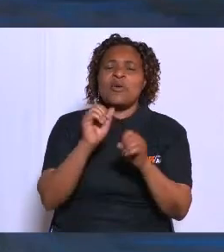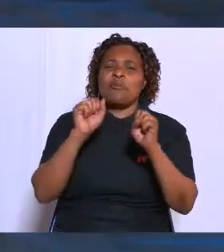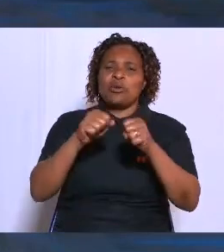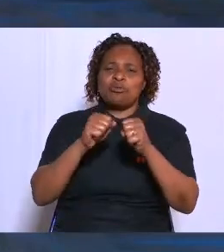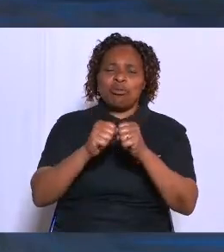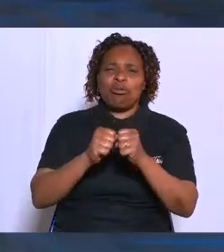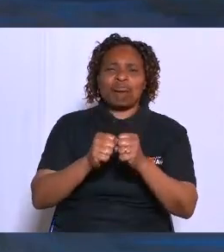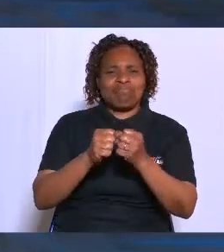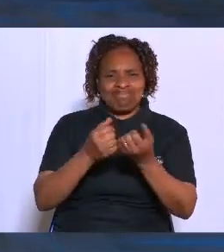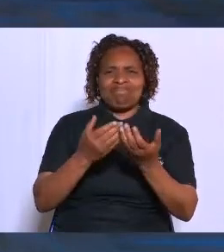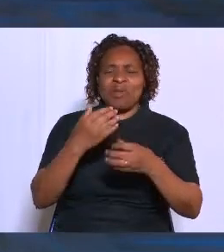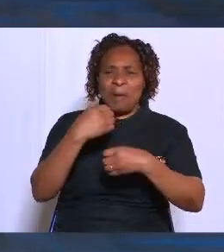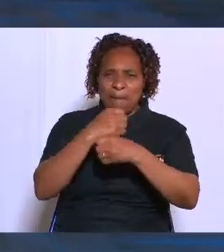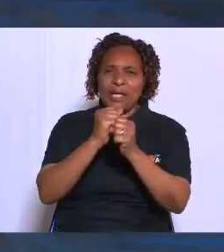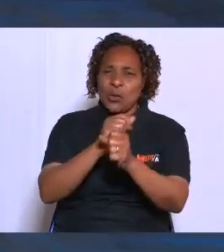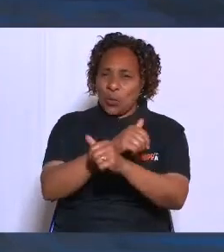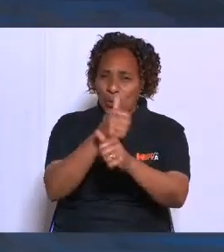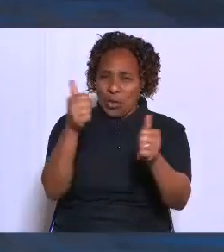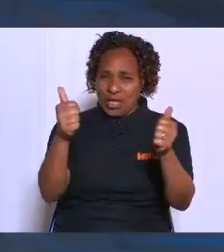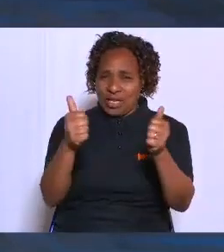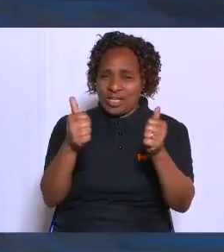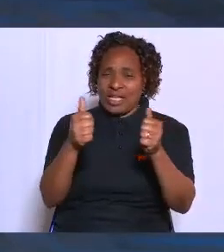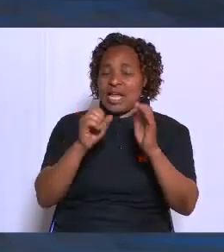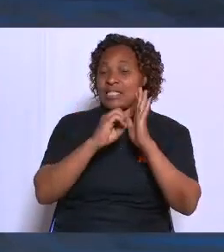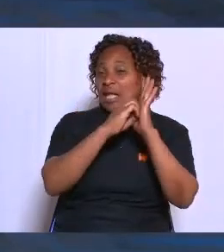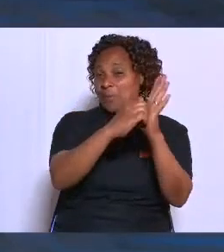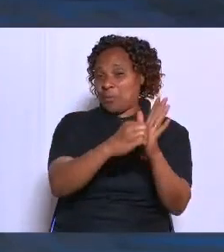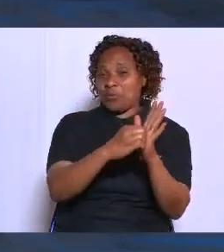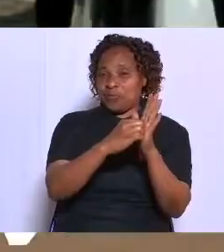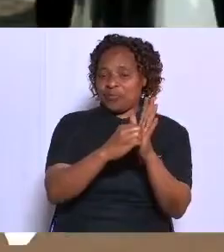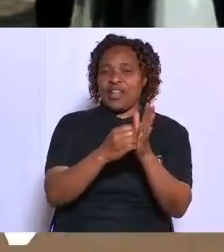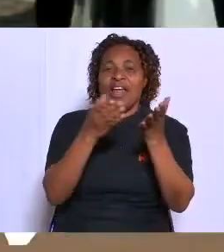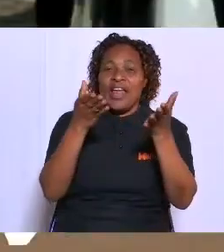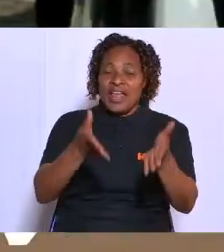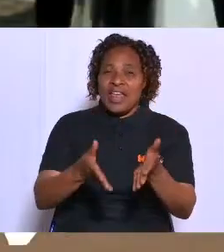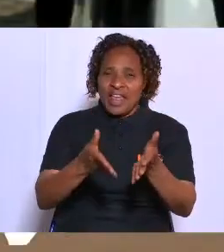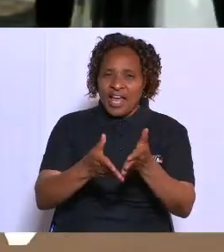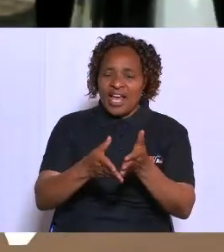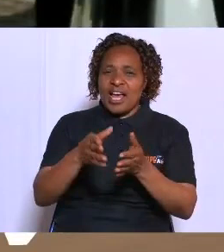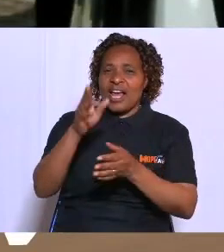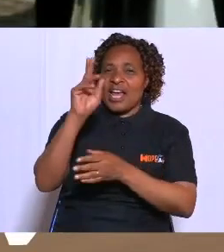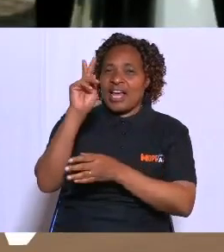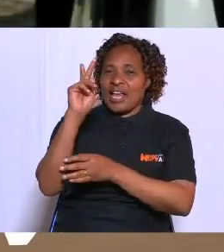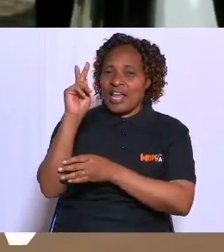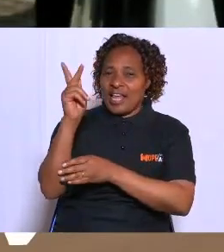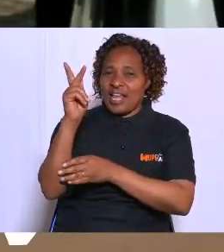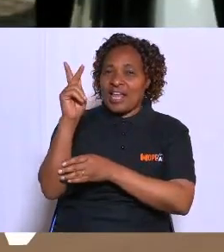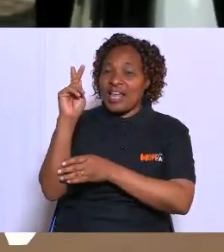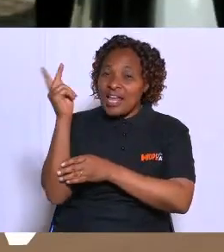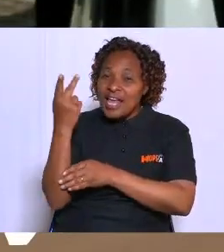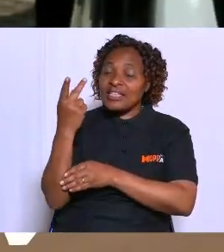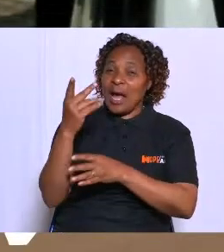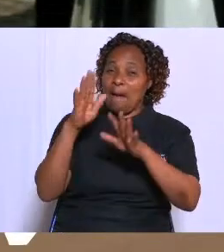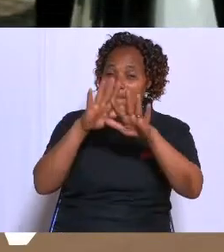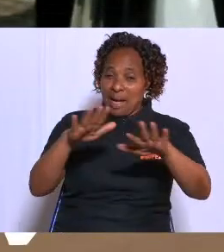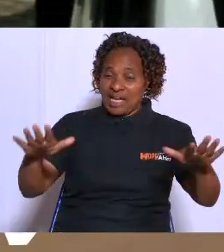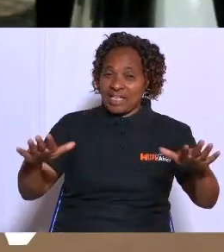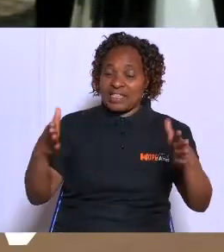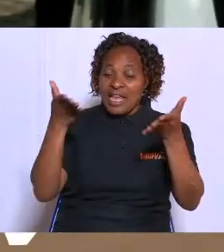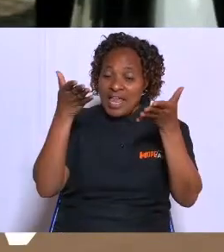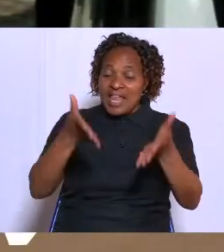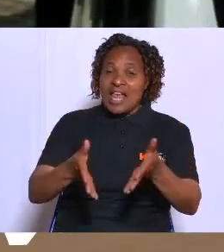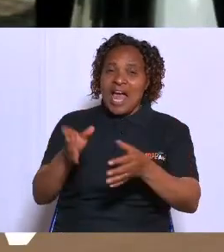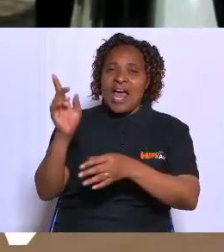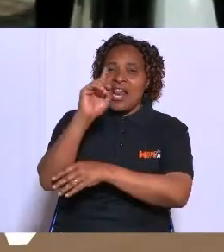incredibly creative let me give you some examples here's the Kenyetta Marketplace here in Nairobi